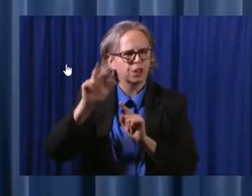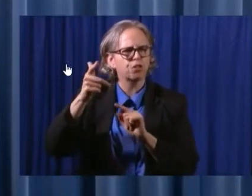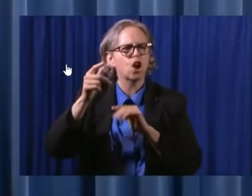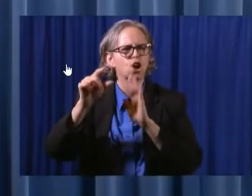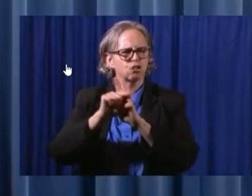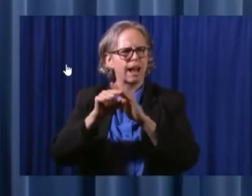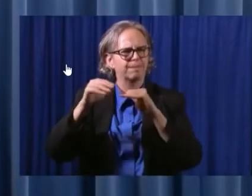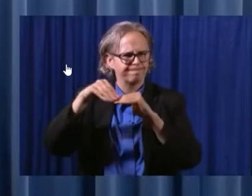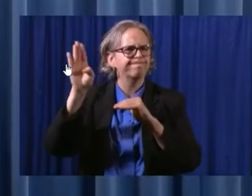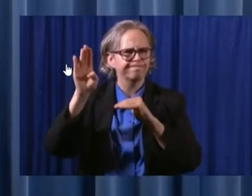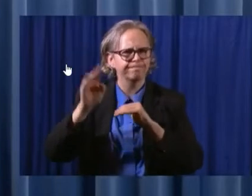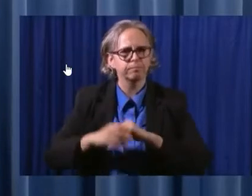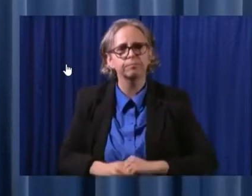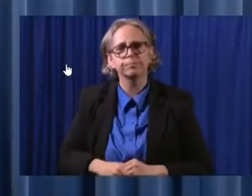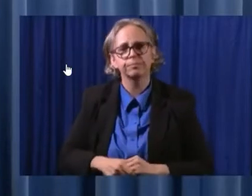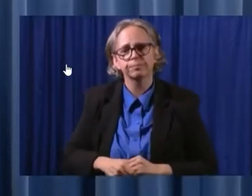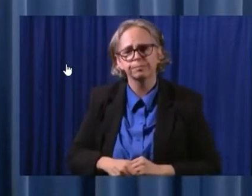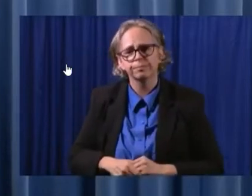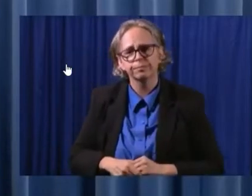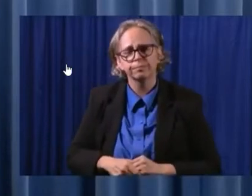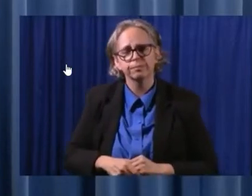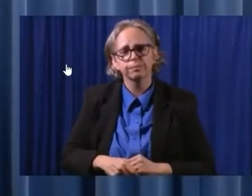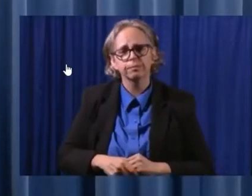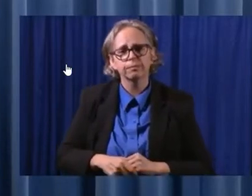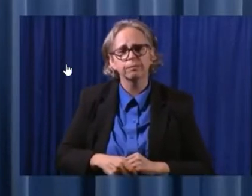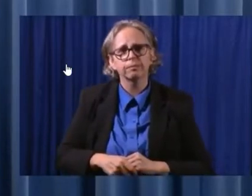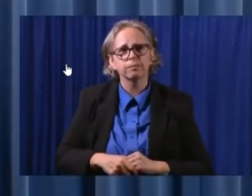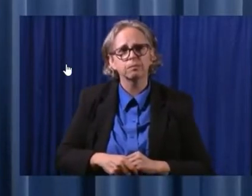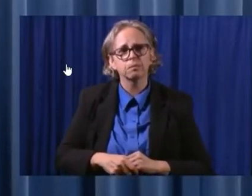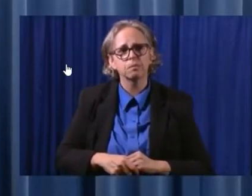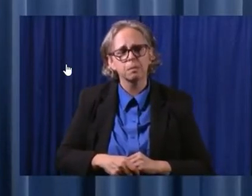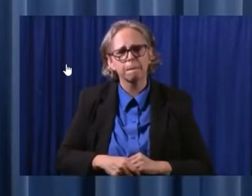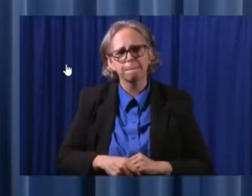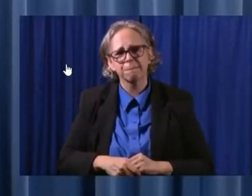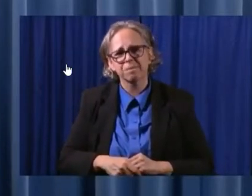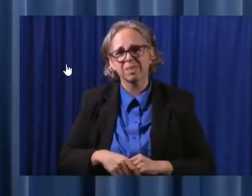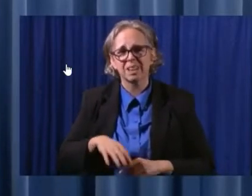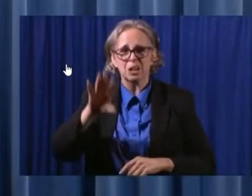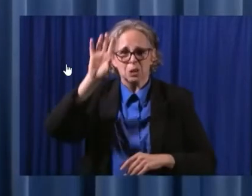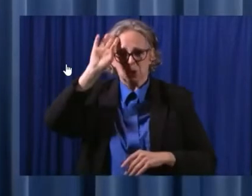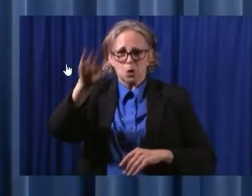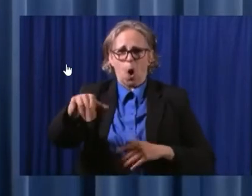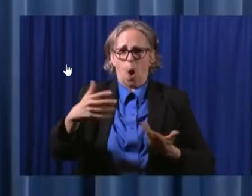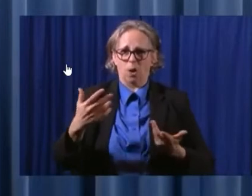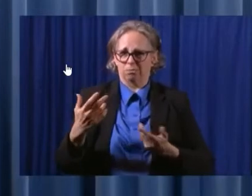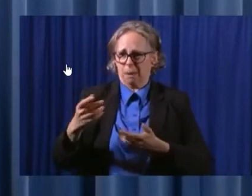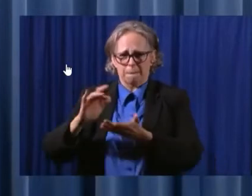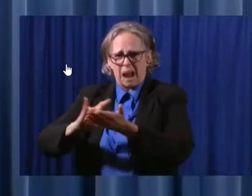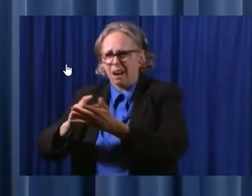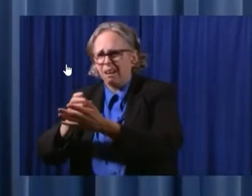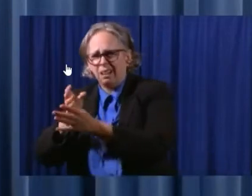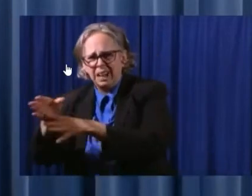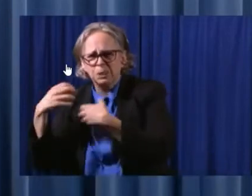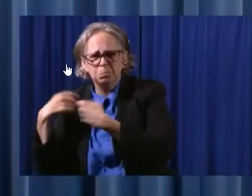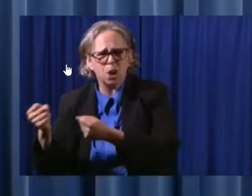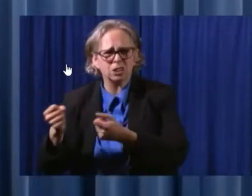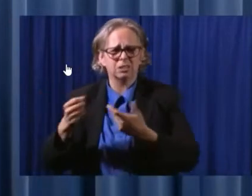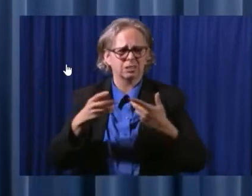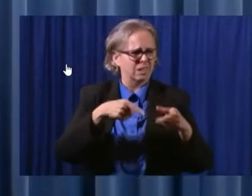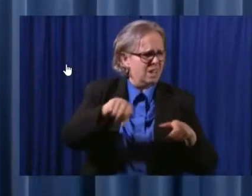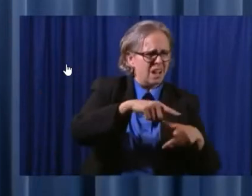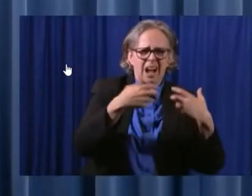There's clearly a strong consensus among health and children's experts that children 6th grade and up